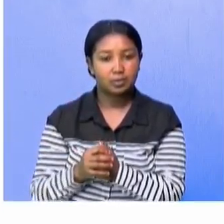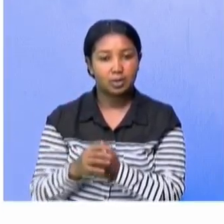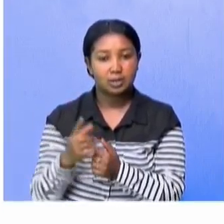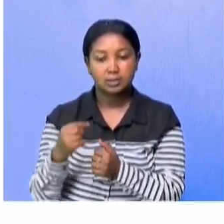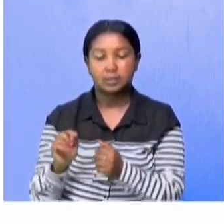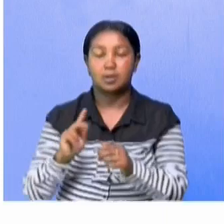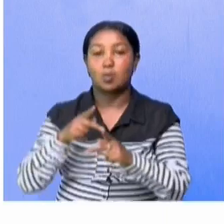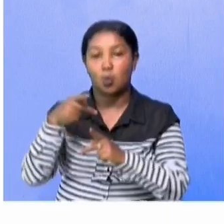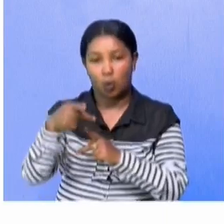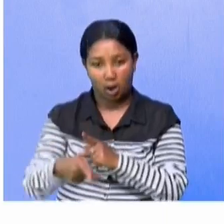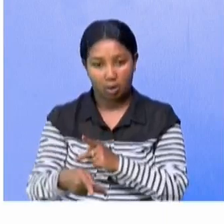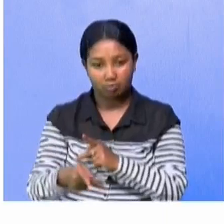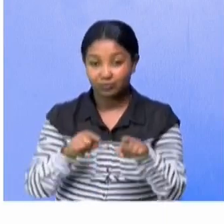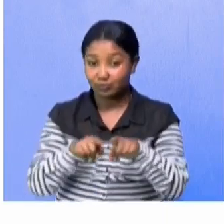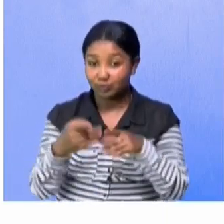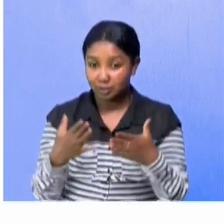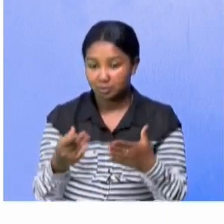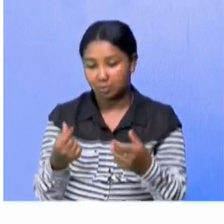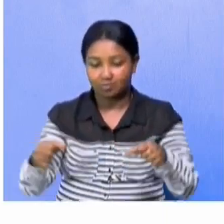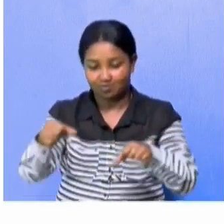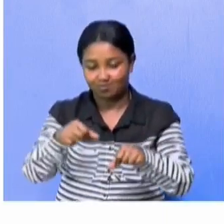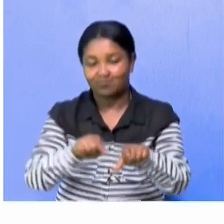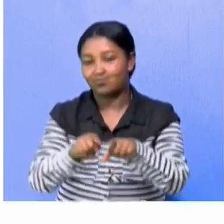this program.